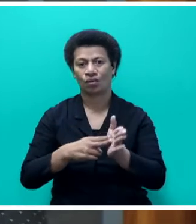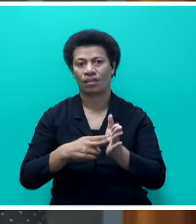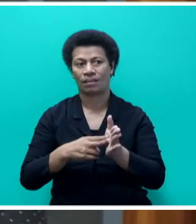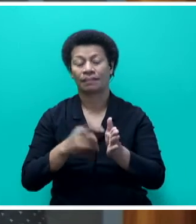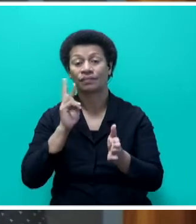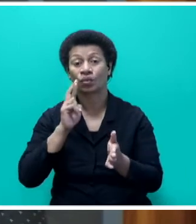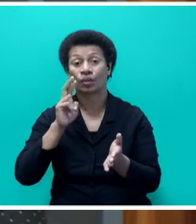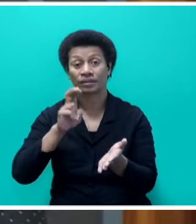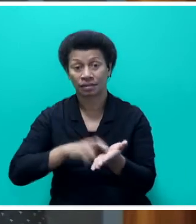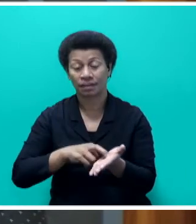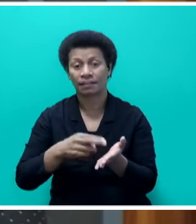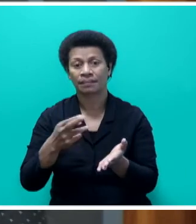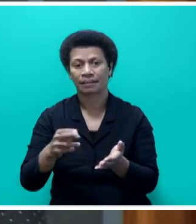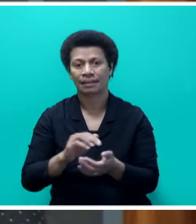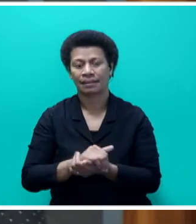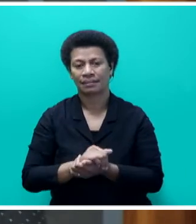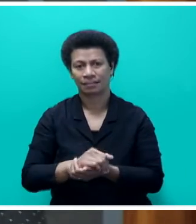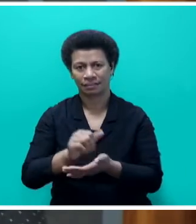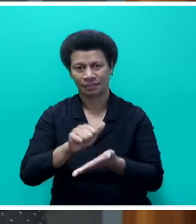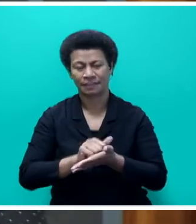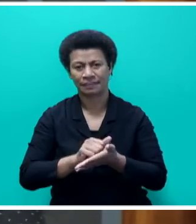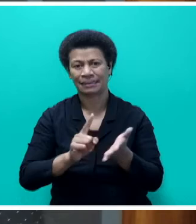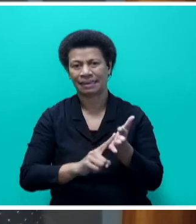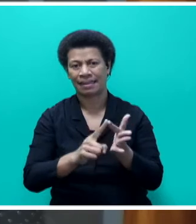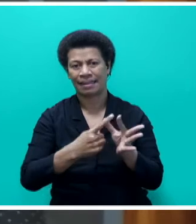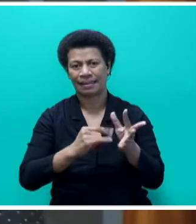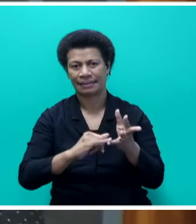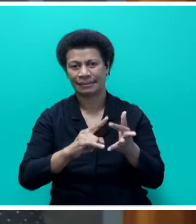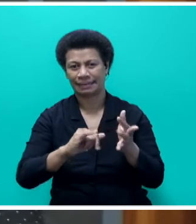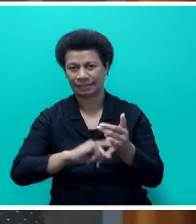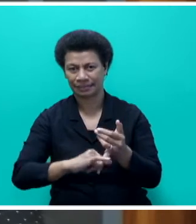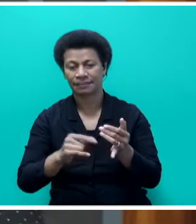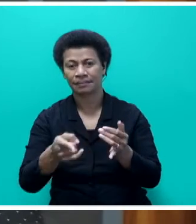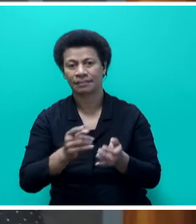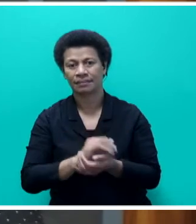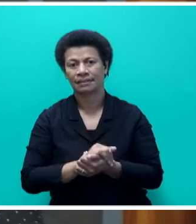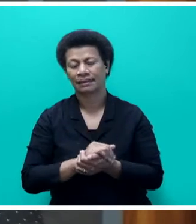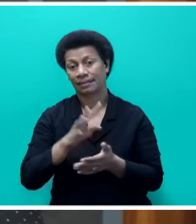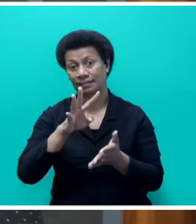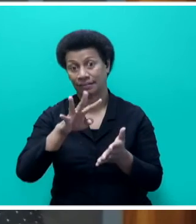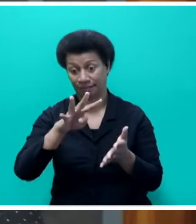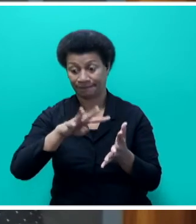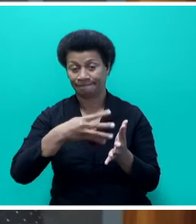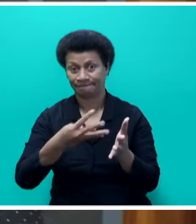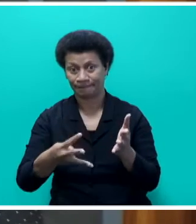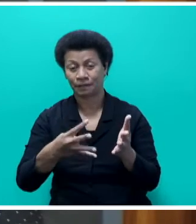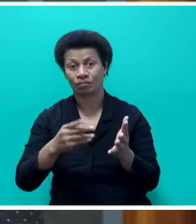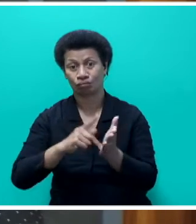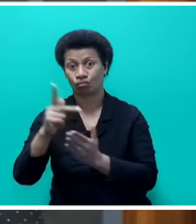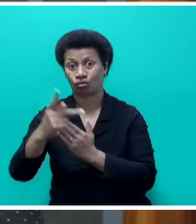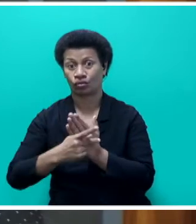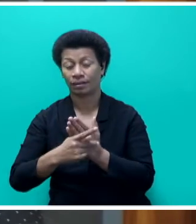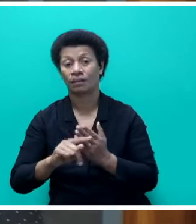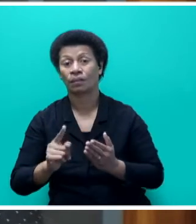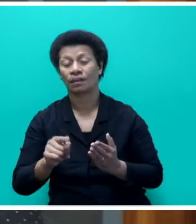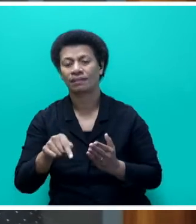register and secure the leases in this financial year, and thereafter the comprehensive scheme plans for both sites will be prepared with the Ministry